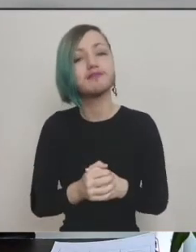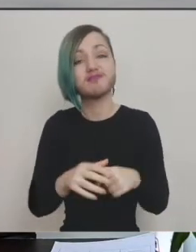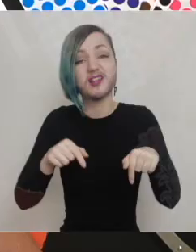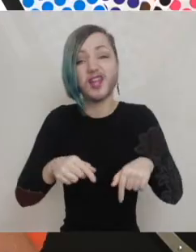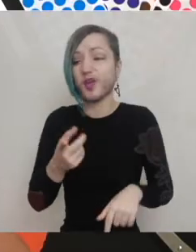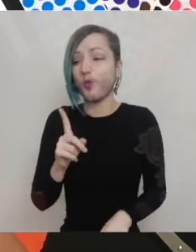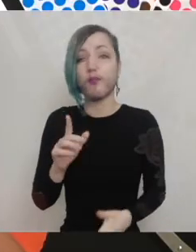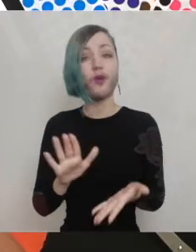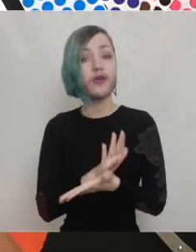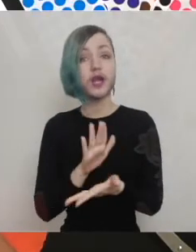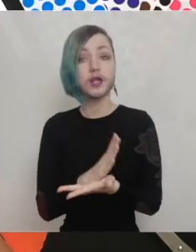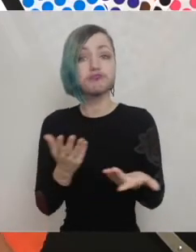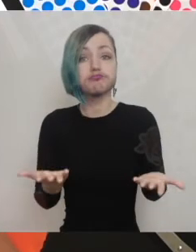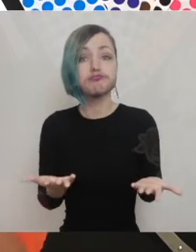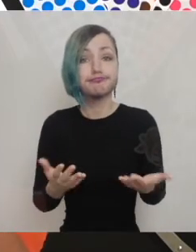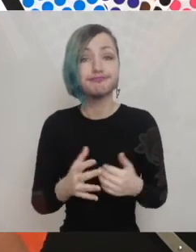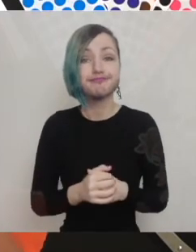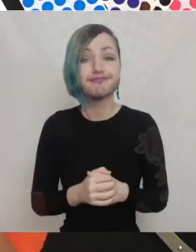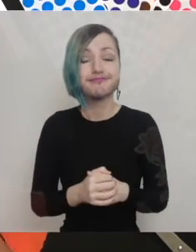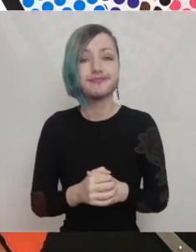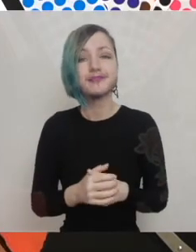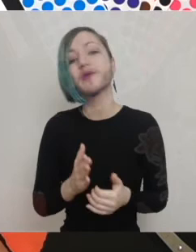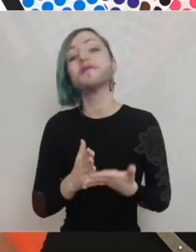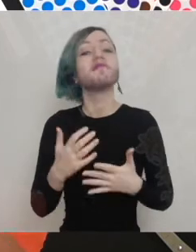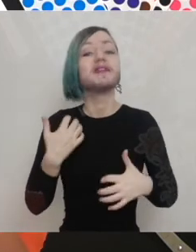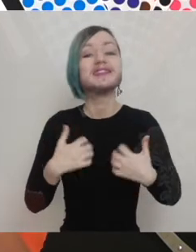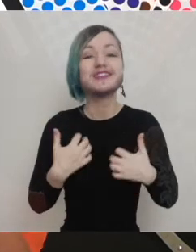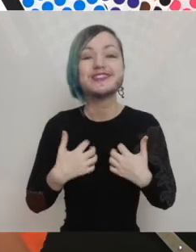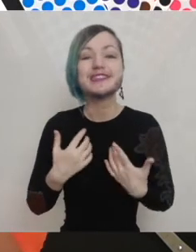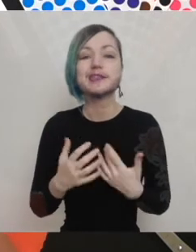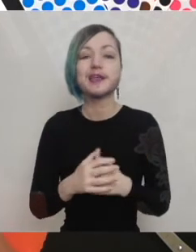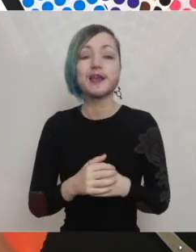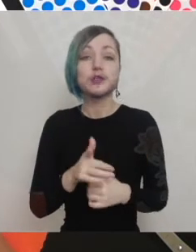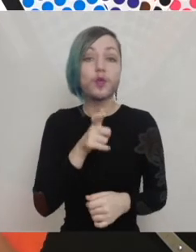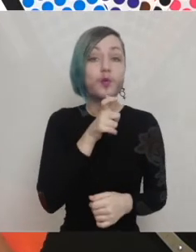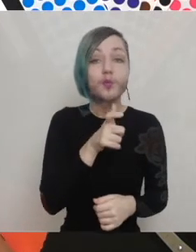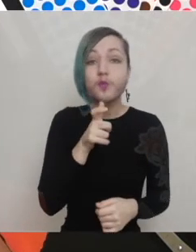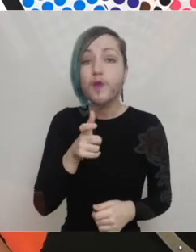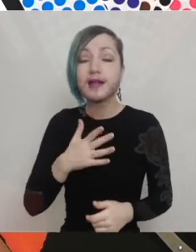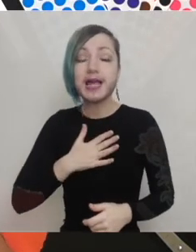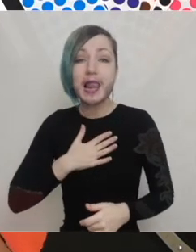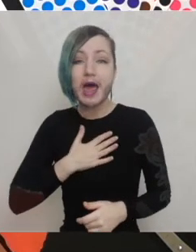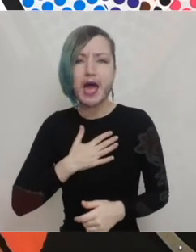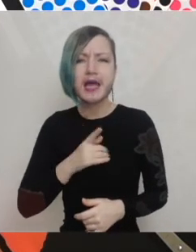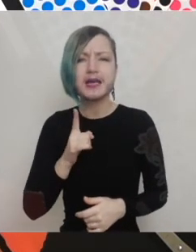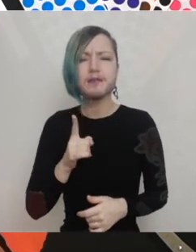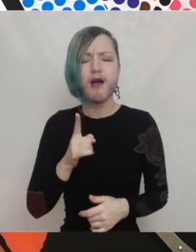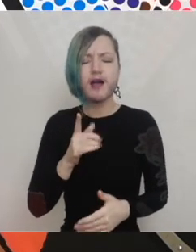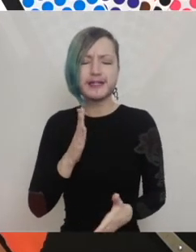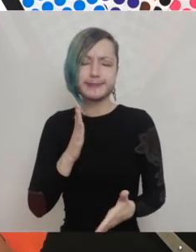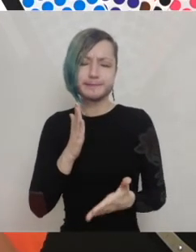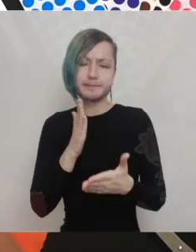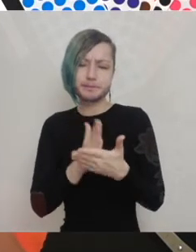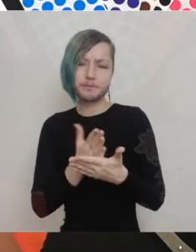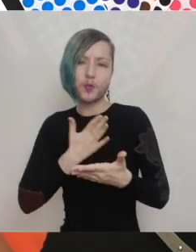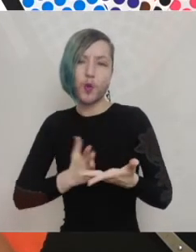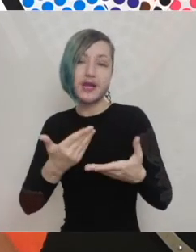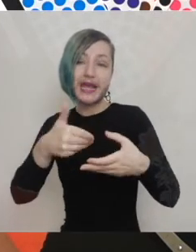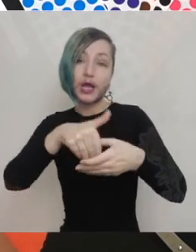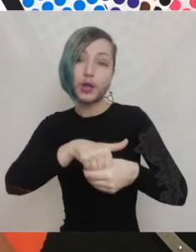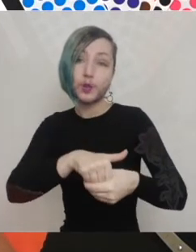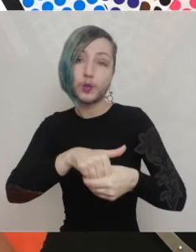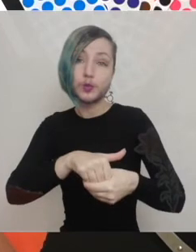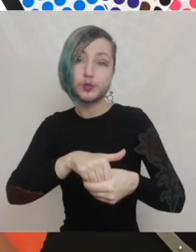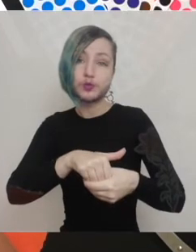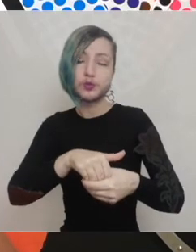fun. So it's interesting for me. As much as I like the words, I'm not sure I necessarily want to use them in